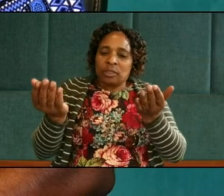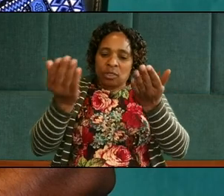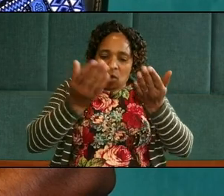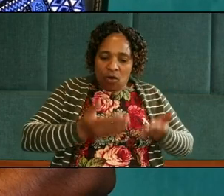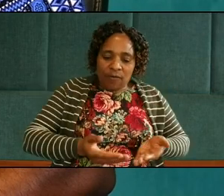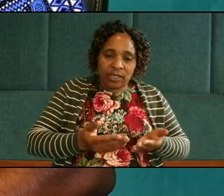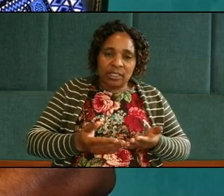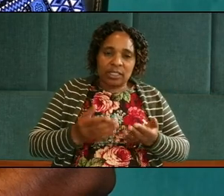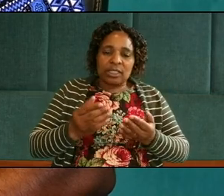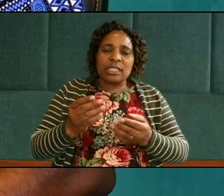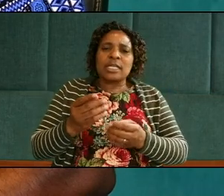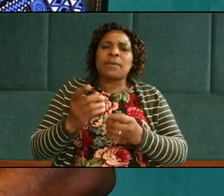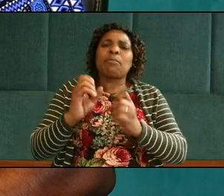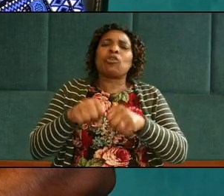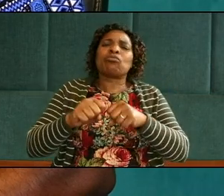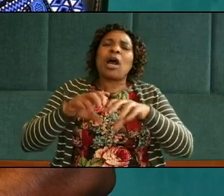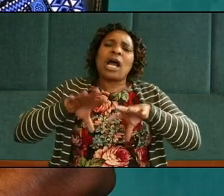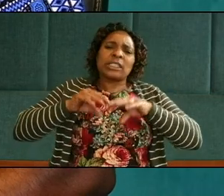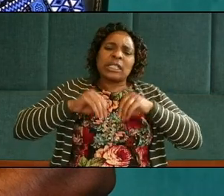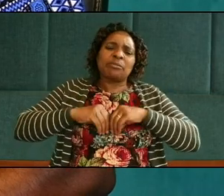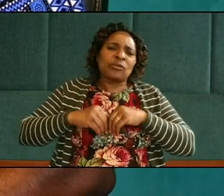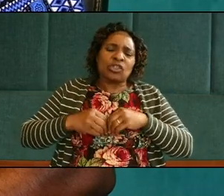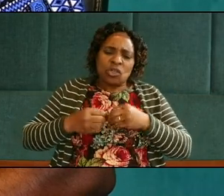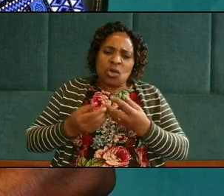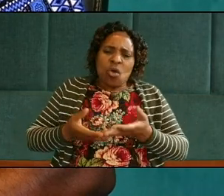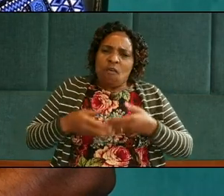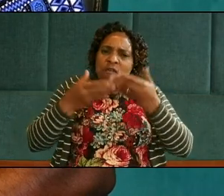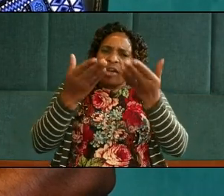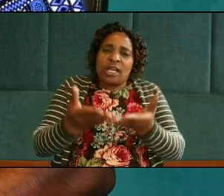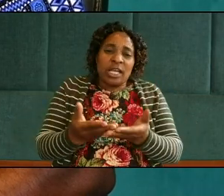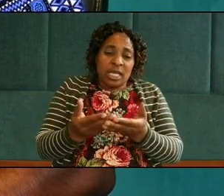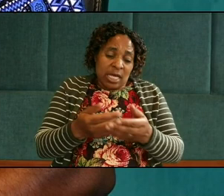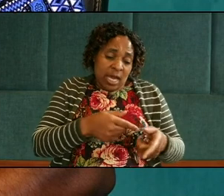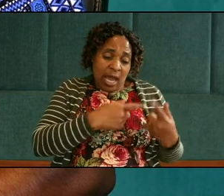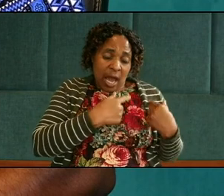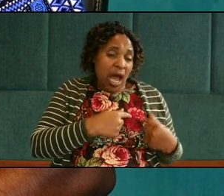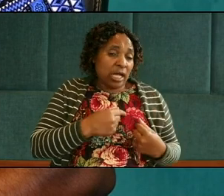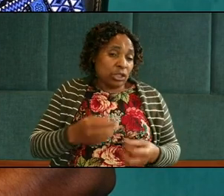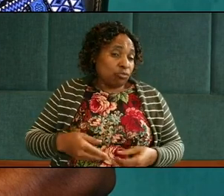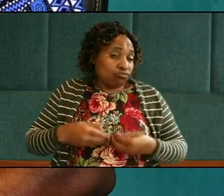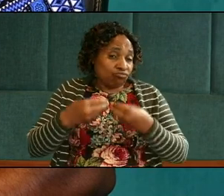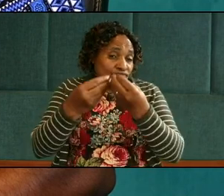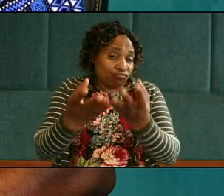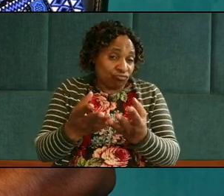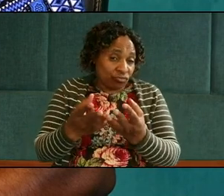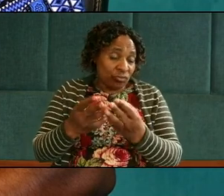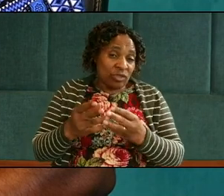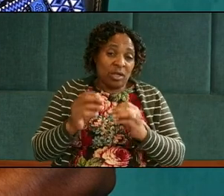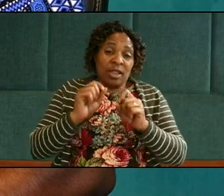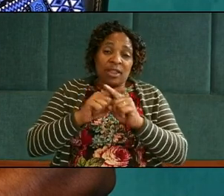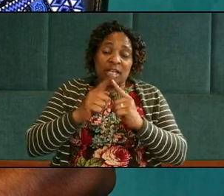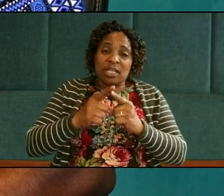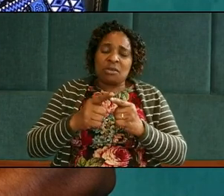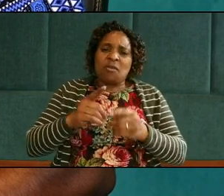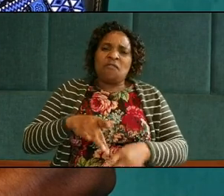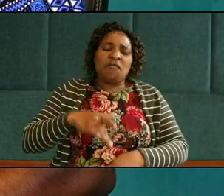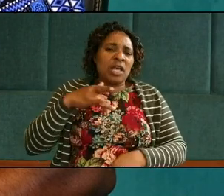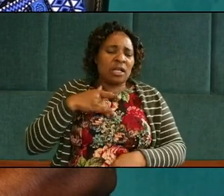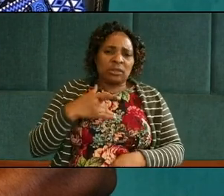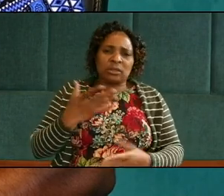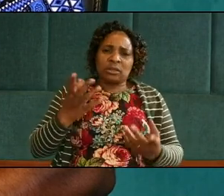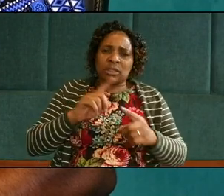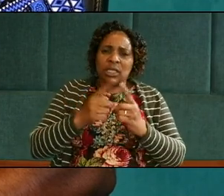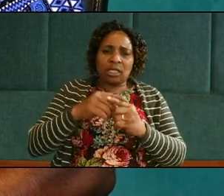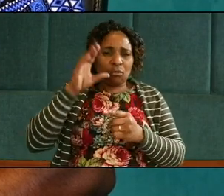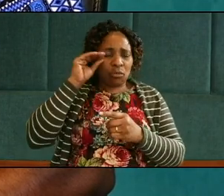from everyone that gave willingly from his heart. And the offerings came in so great abundance that Moses bade